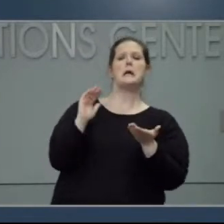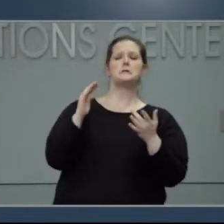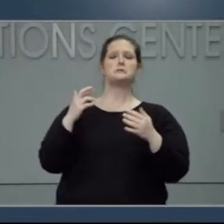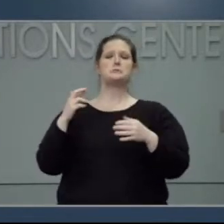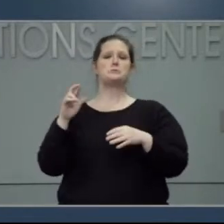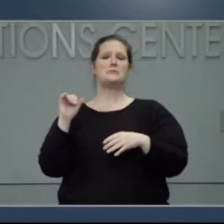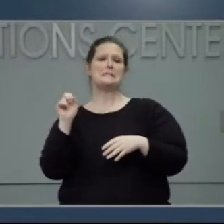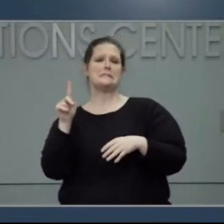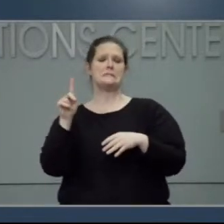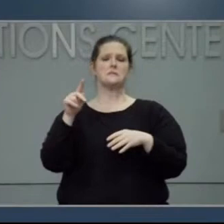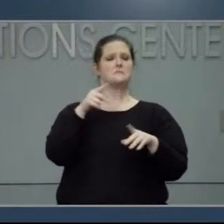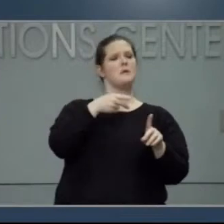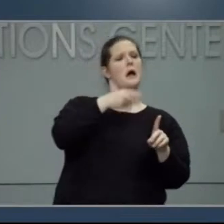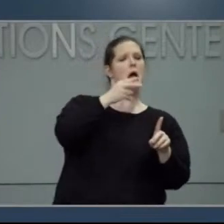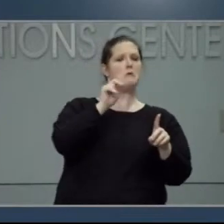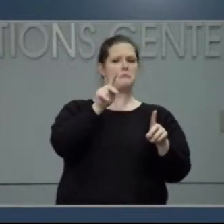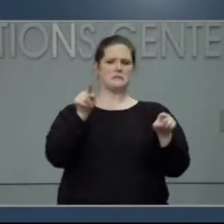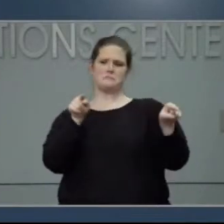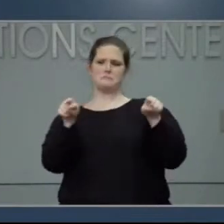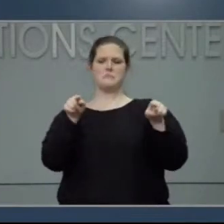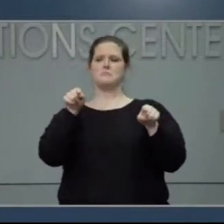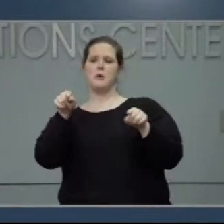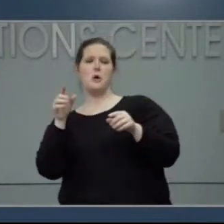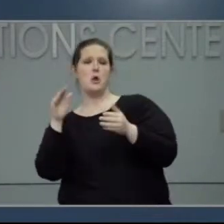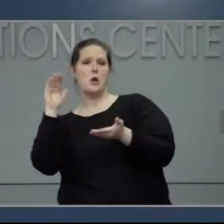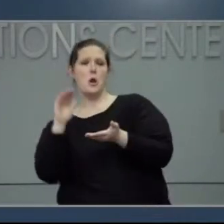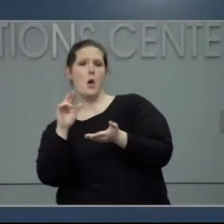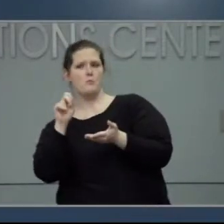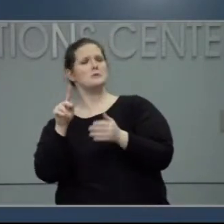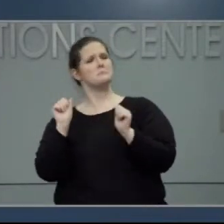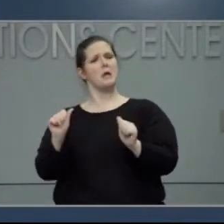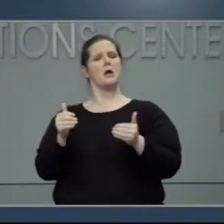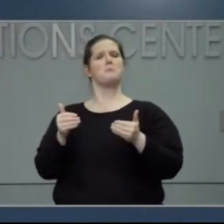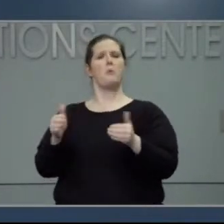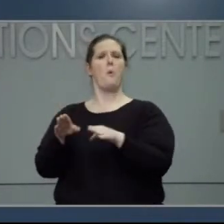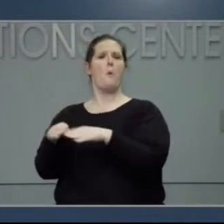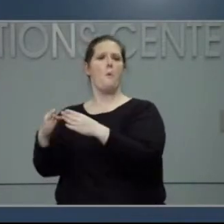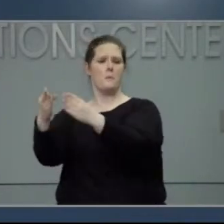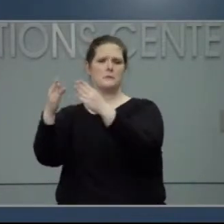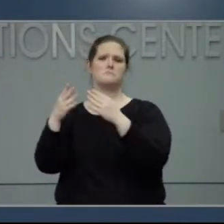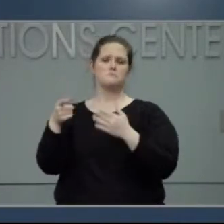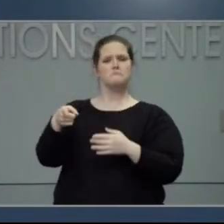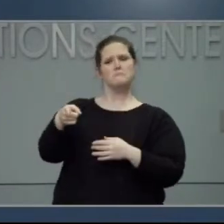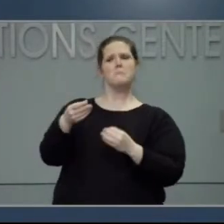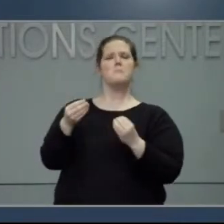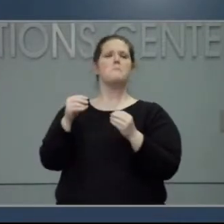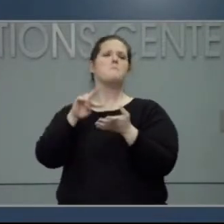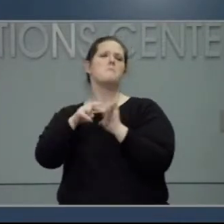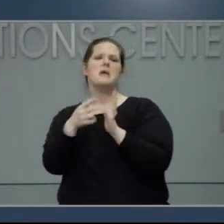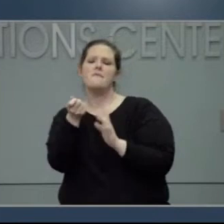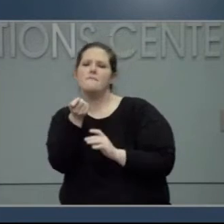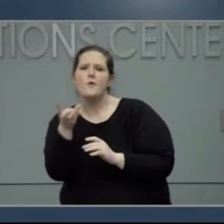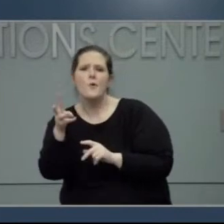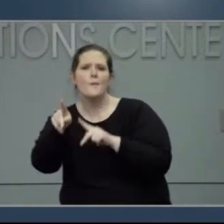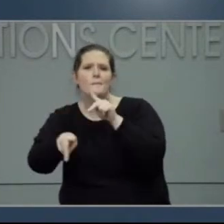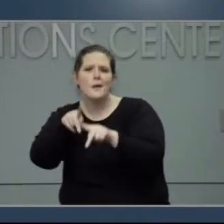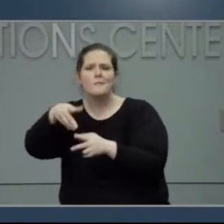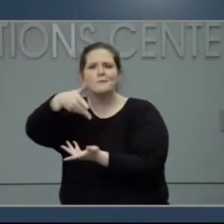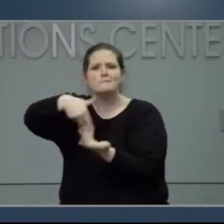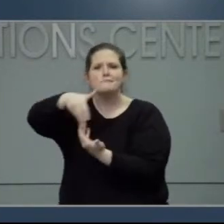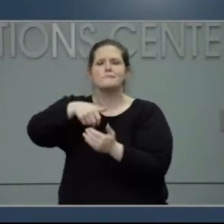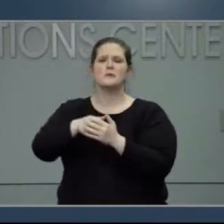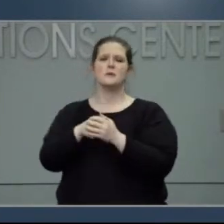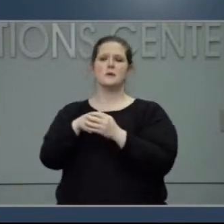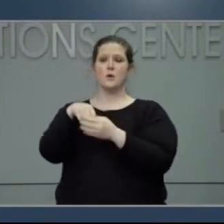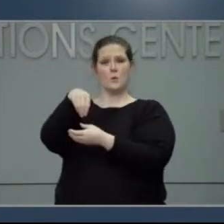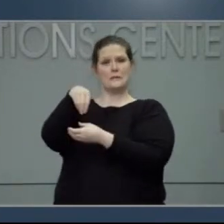must maintain caution. As a reminder, those lower risk settings are one where you have fewer people or where you can keep masks on